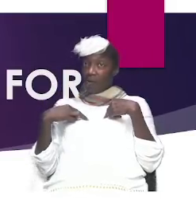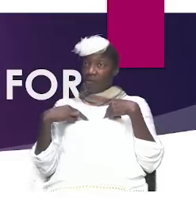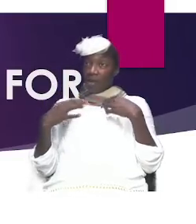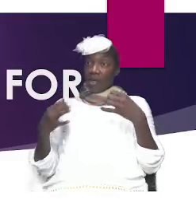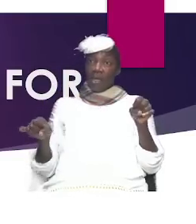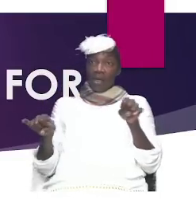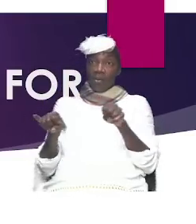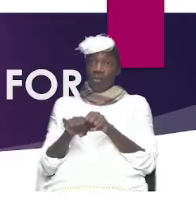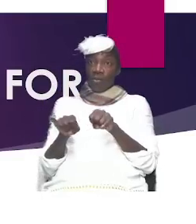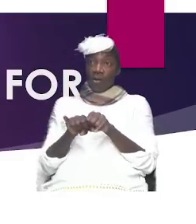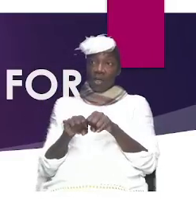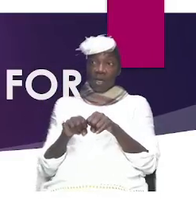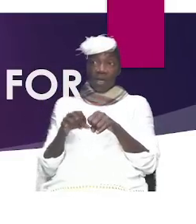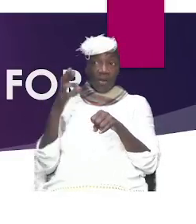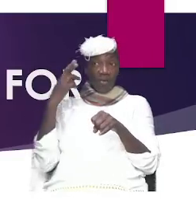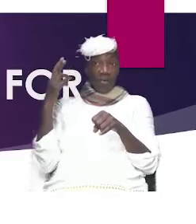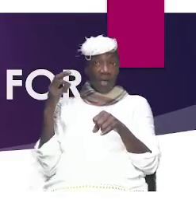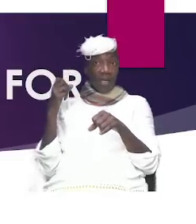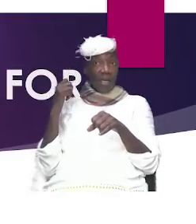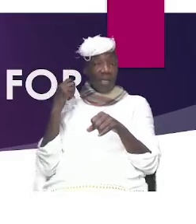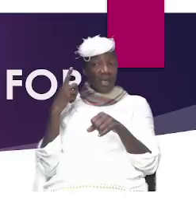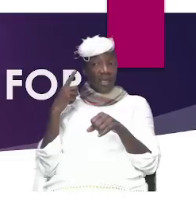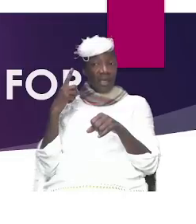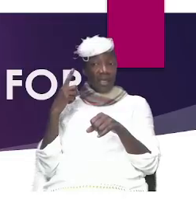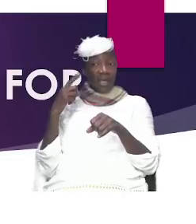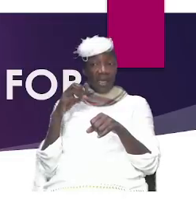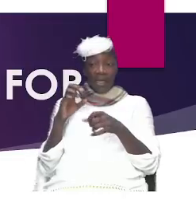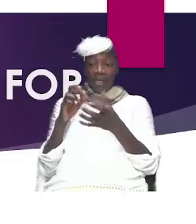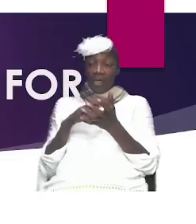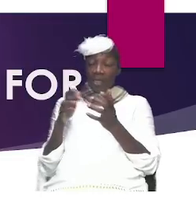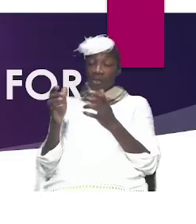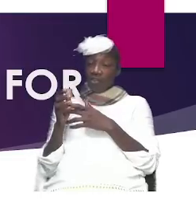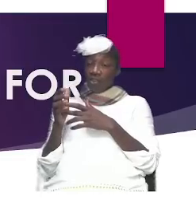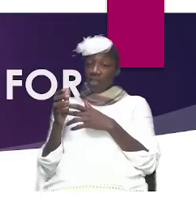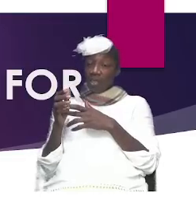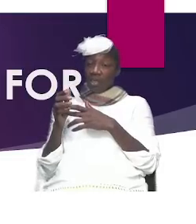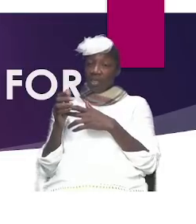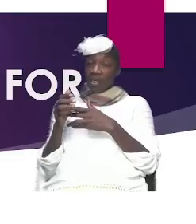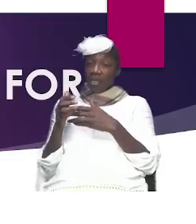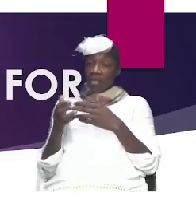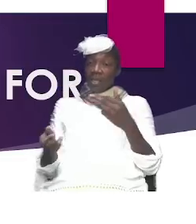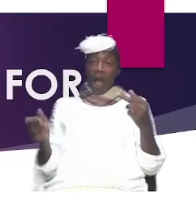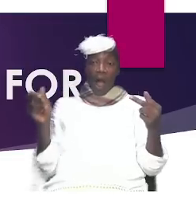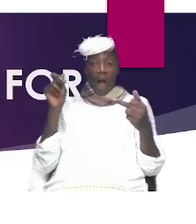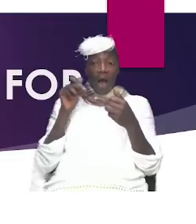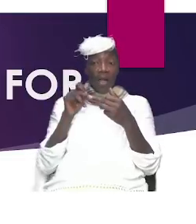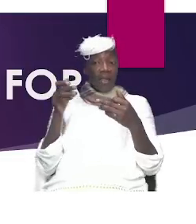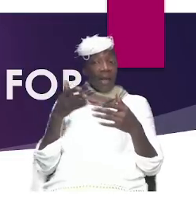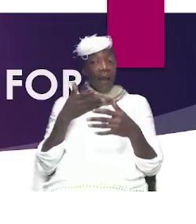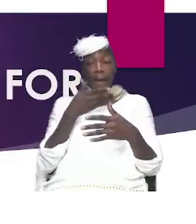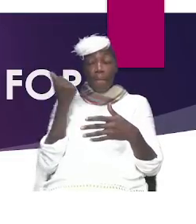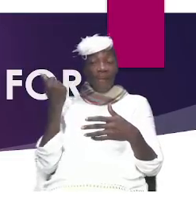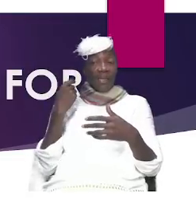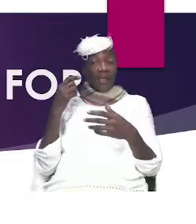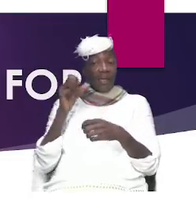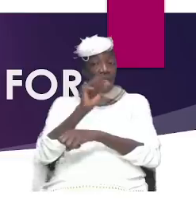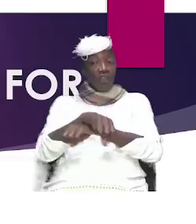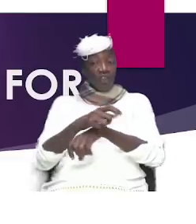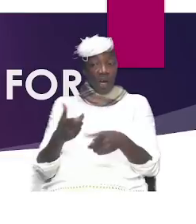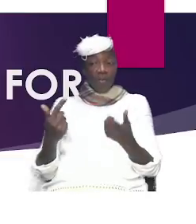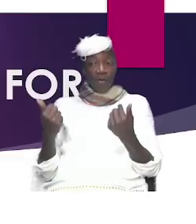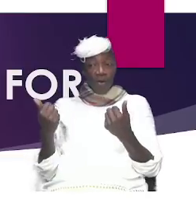that Jesus, even in the frustrating job, until a better one come, even in the job that is